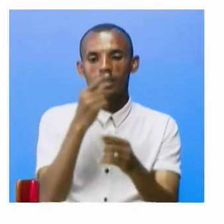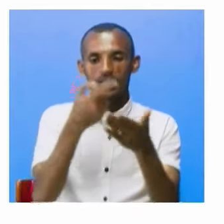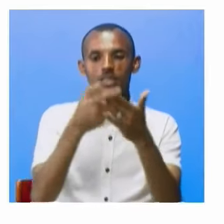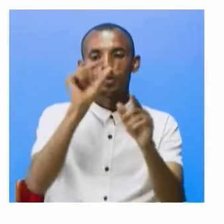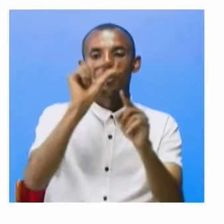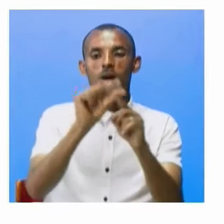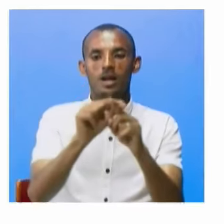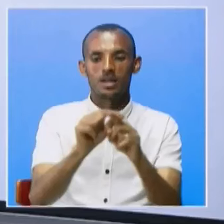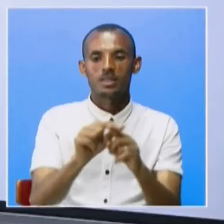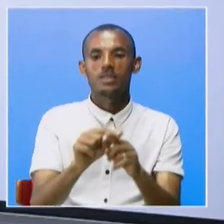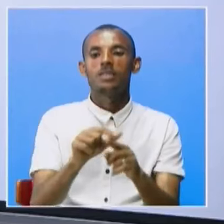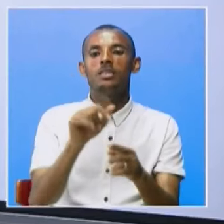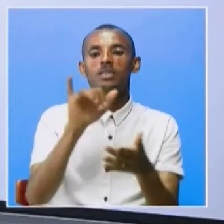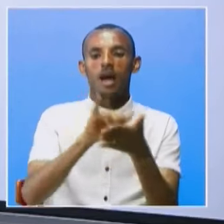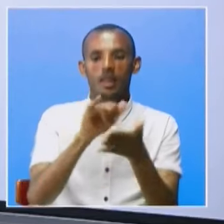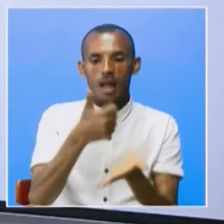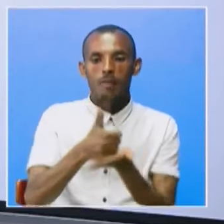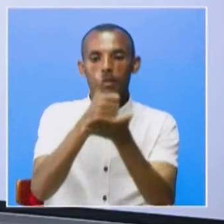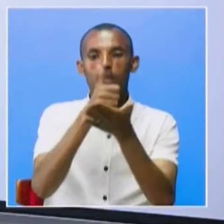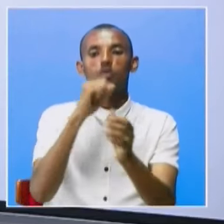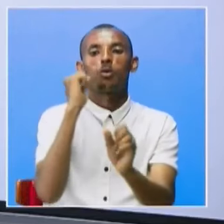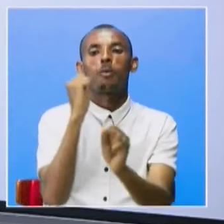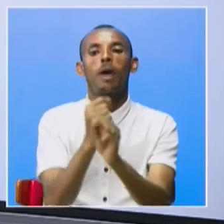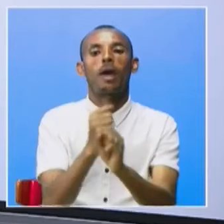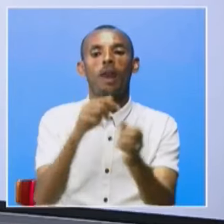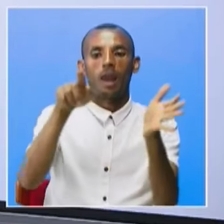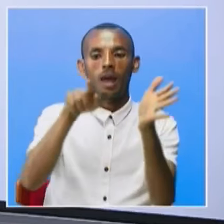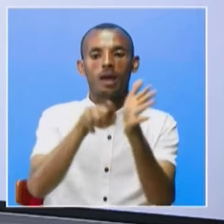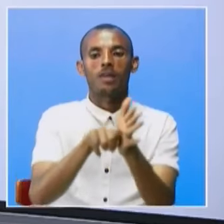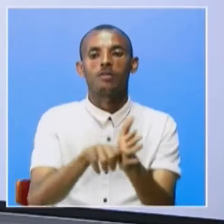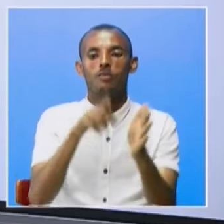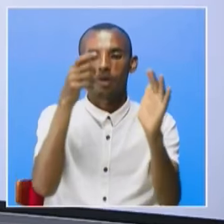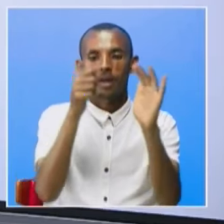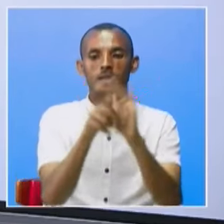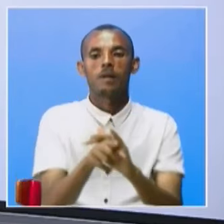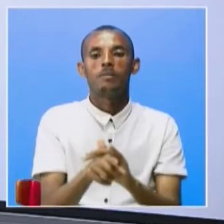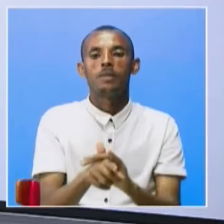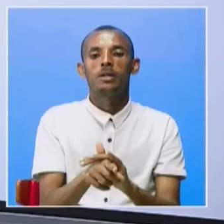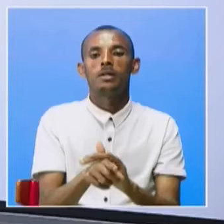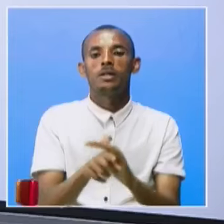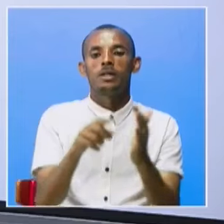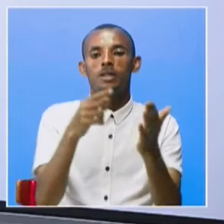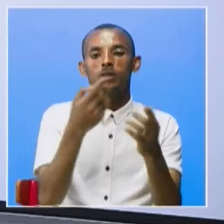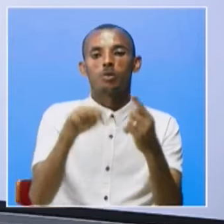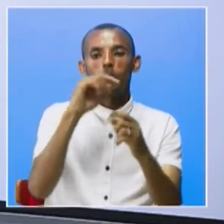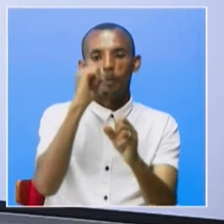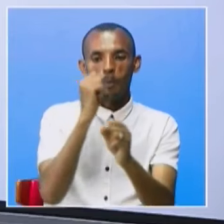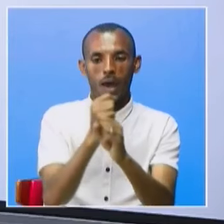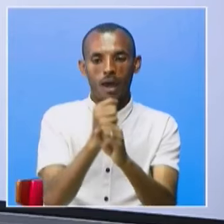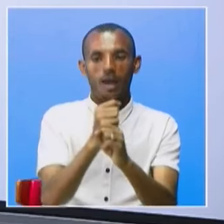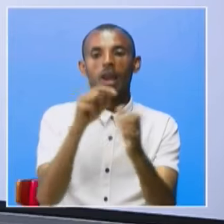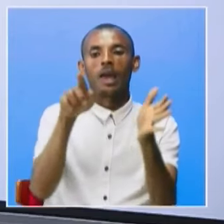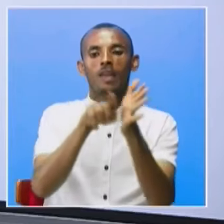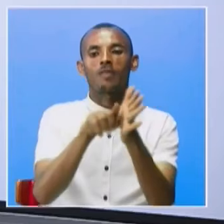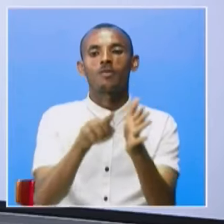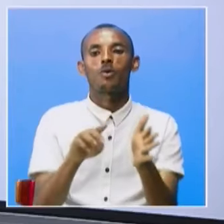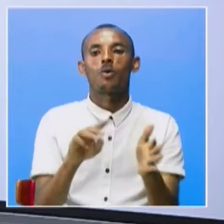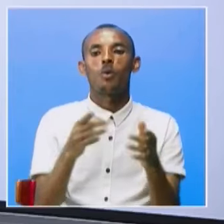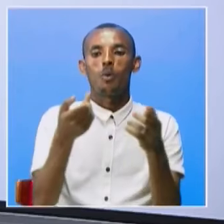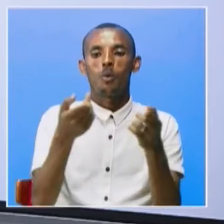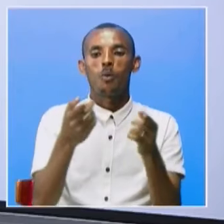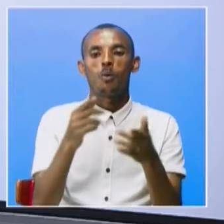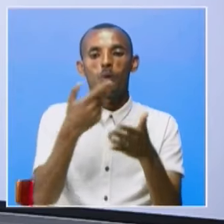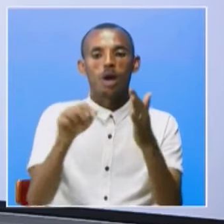words that helped us to make negative. For example, for this one, in order to make it negative, what do we say?